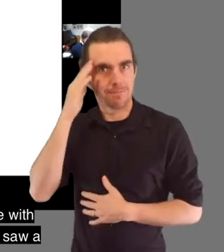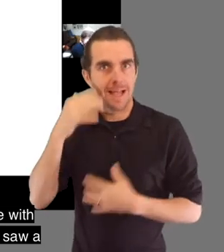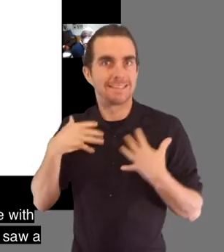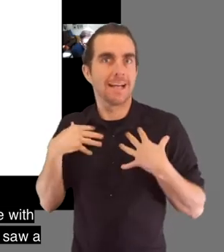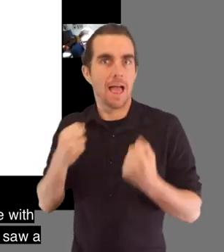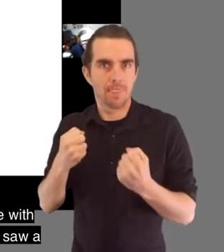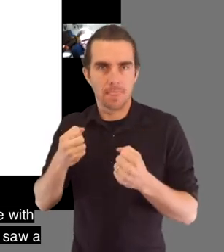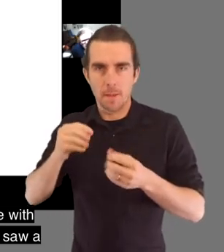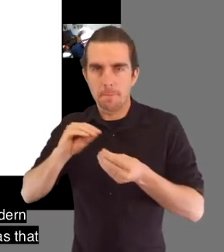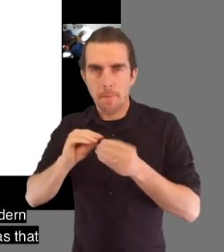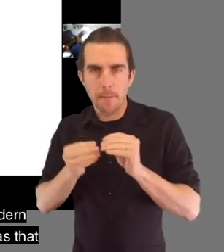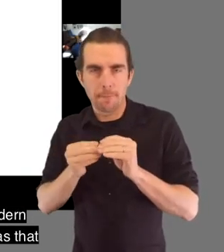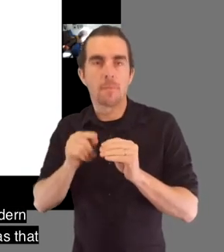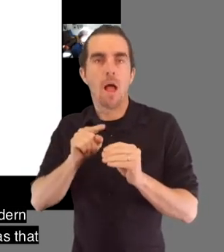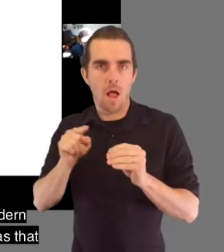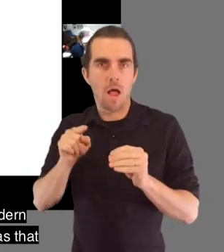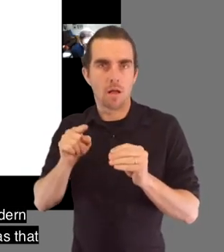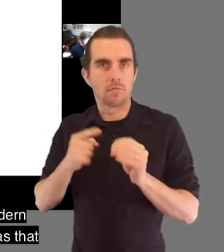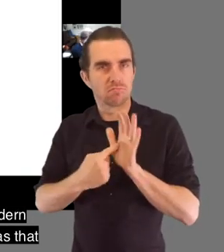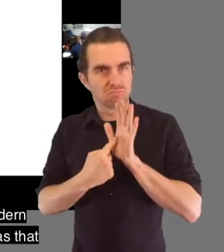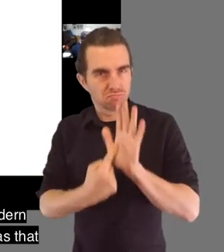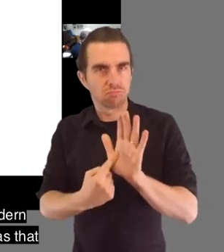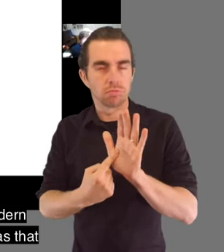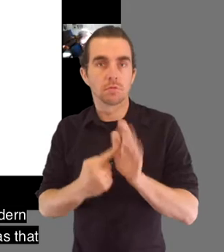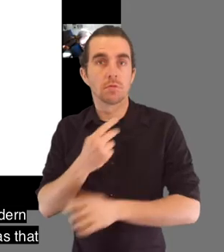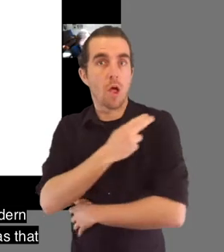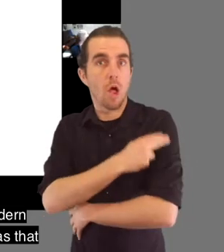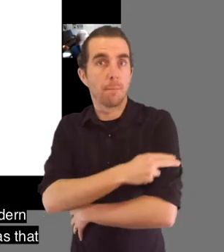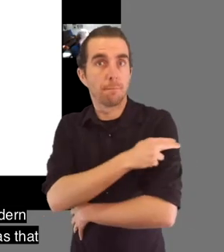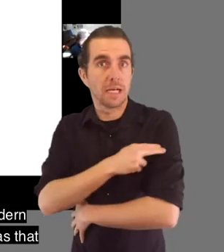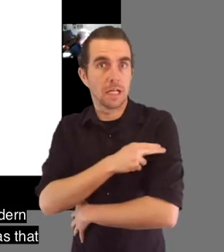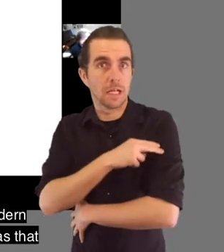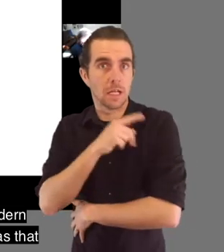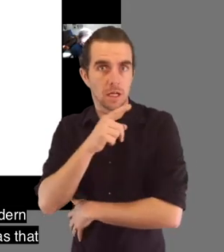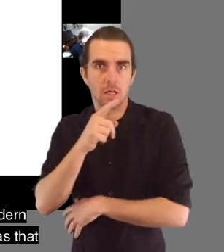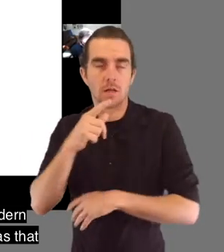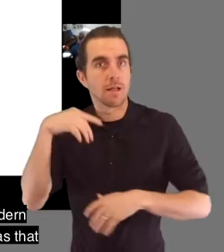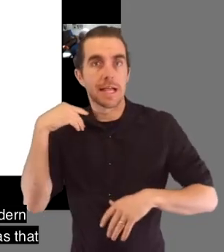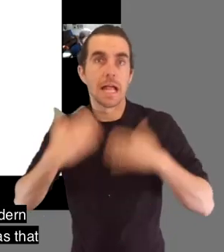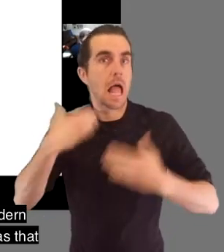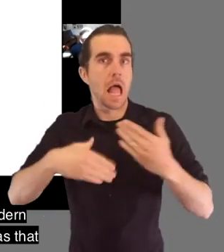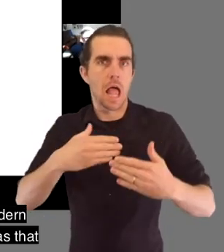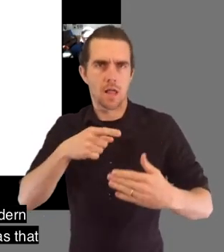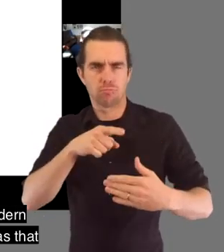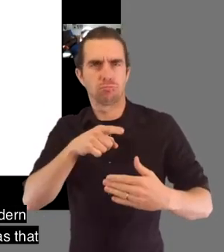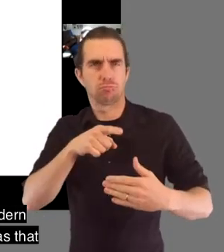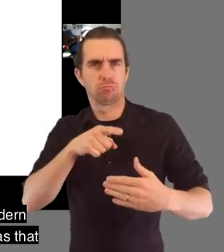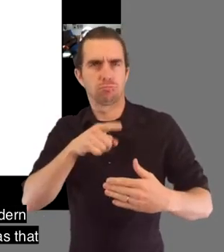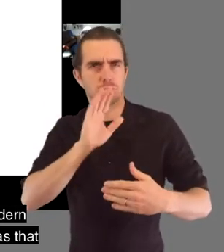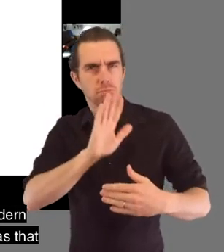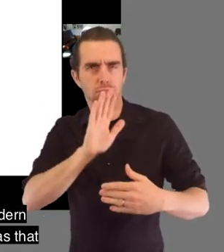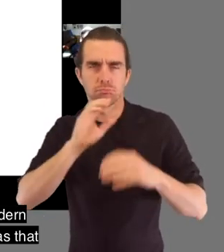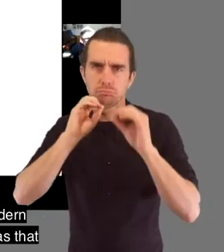issues. But then we saw a really good example of how modern hospitals were still run on the ideas